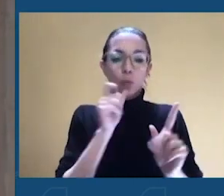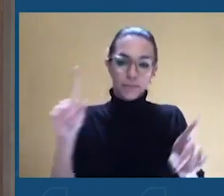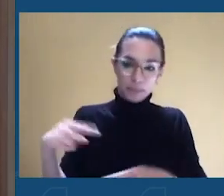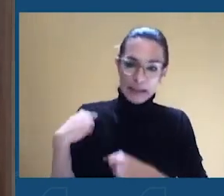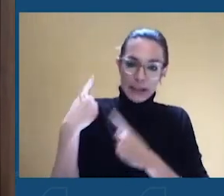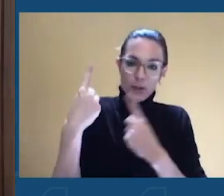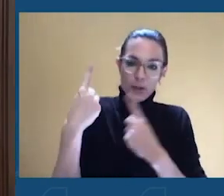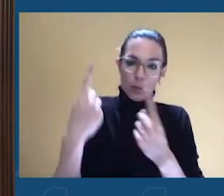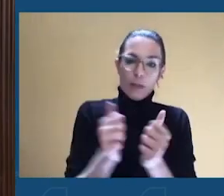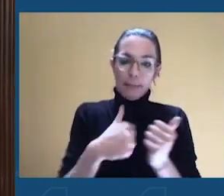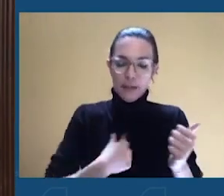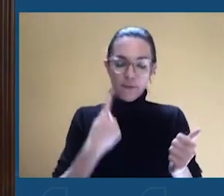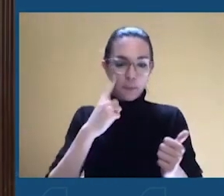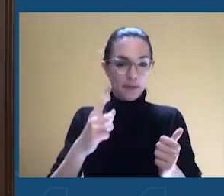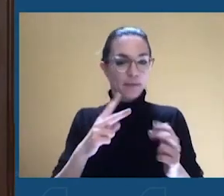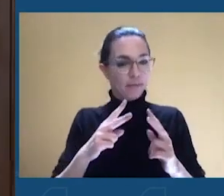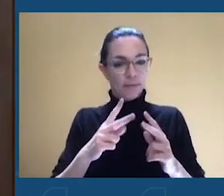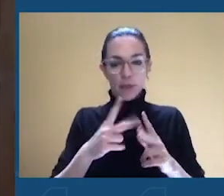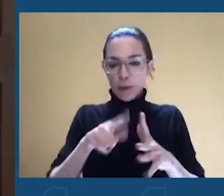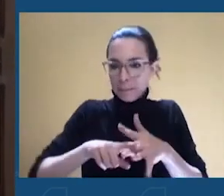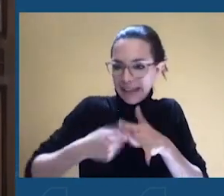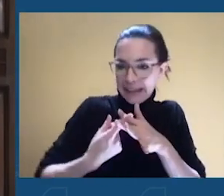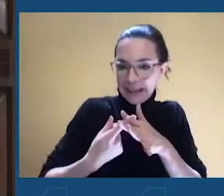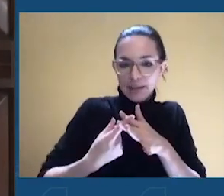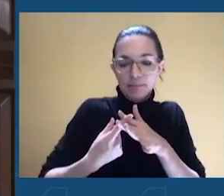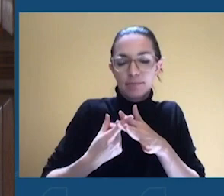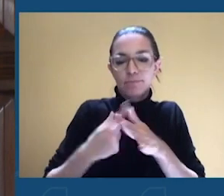beginning. And through all the